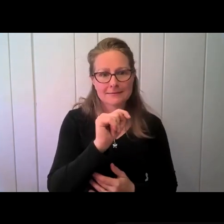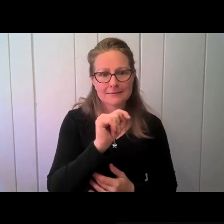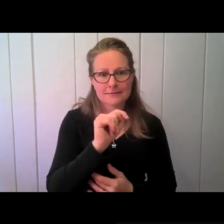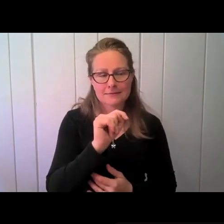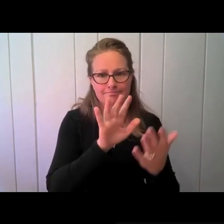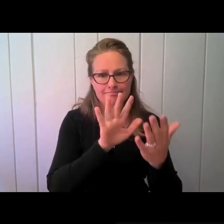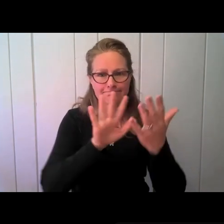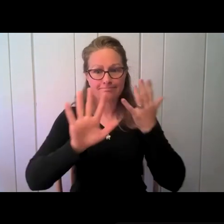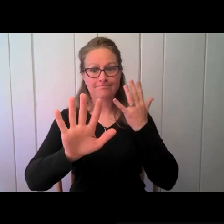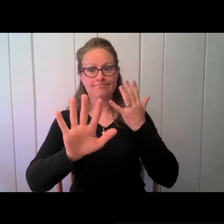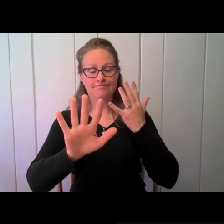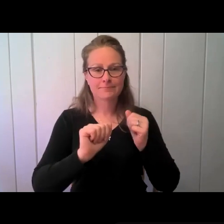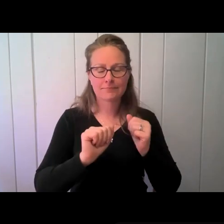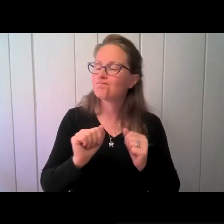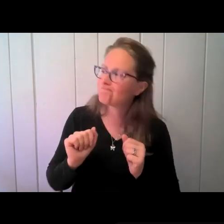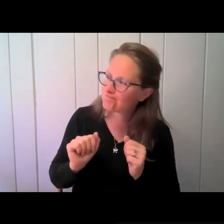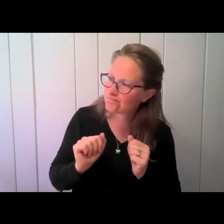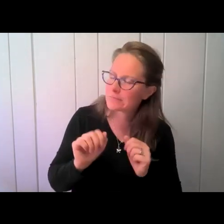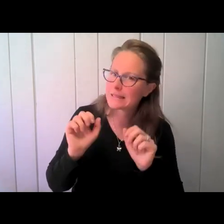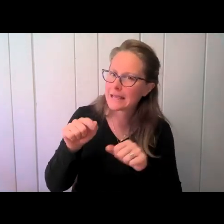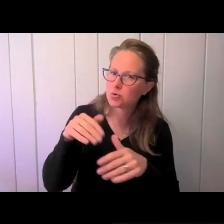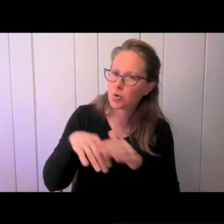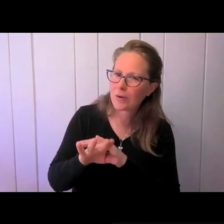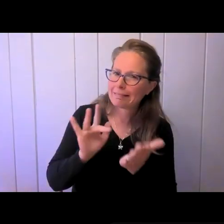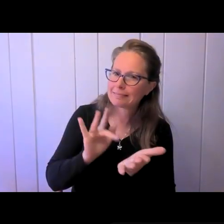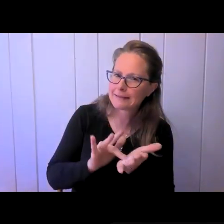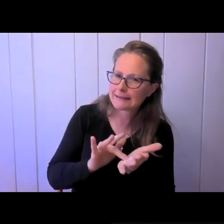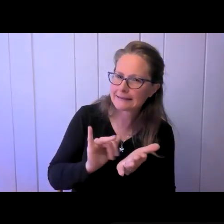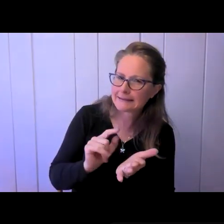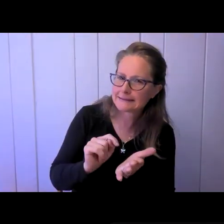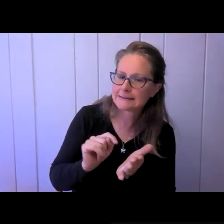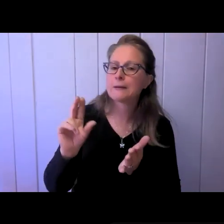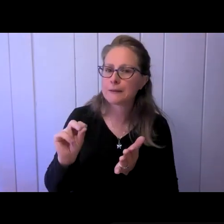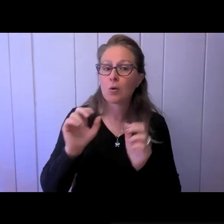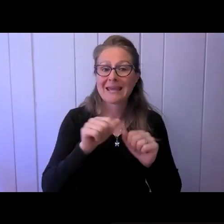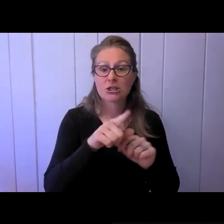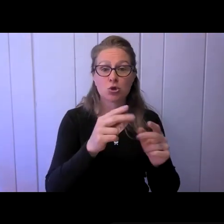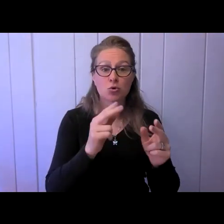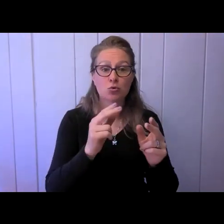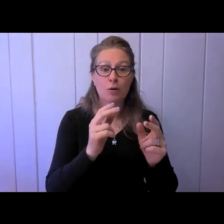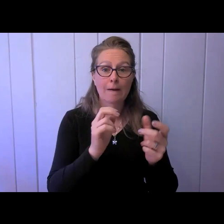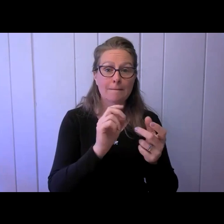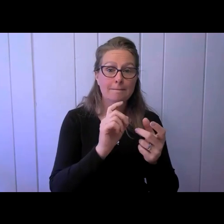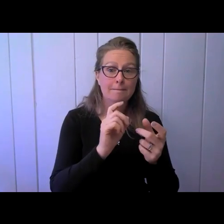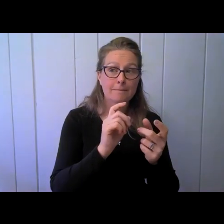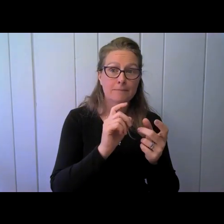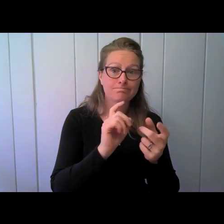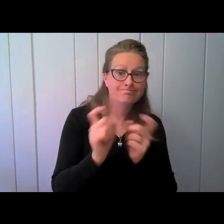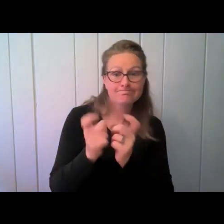So can you go in and actually click on it? No. Could you play around with your built-in functions on your computer? Yes,